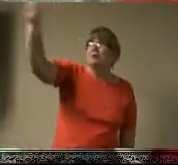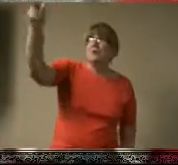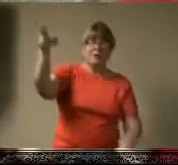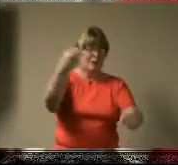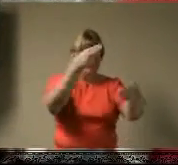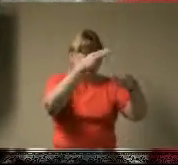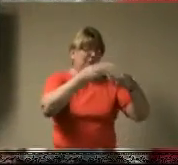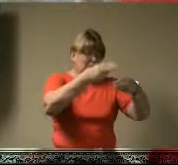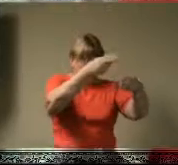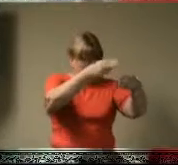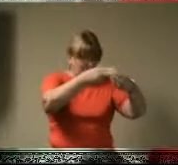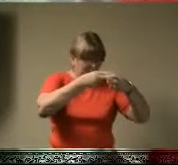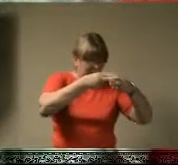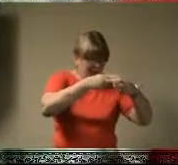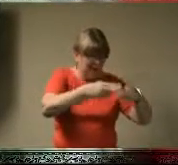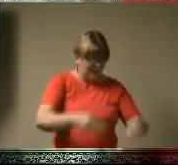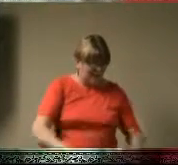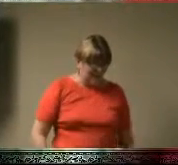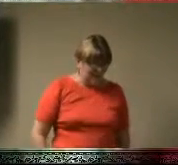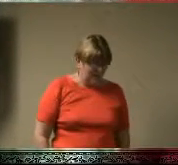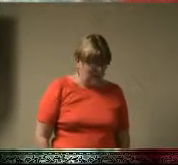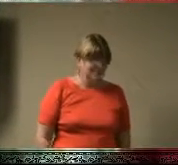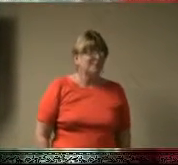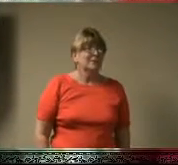the menion of your